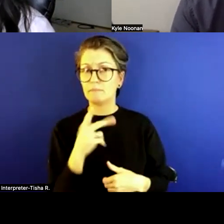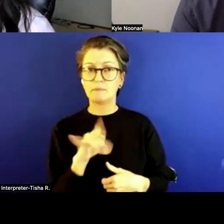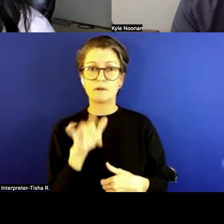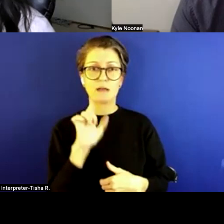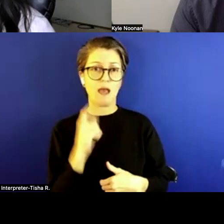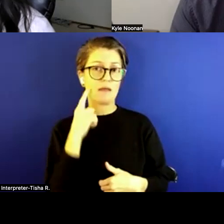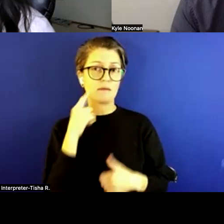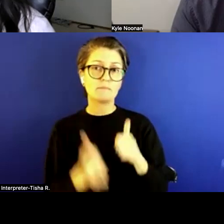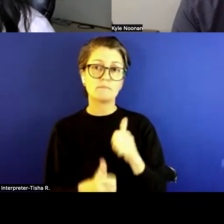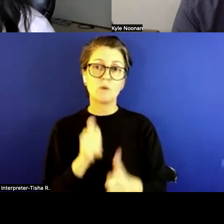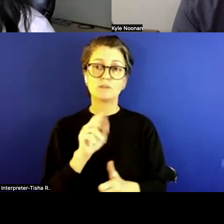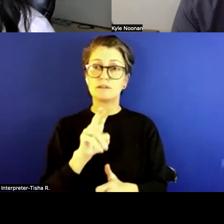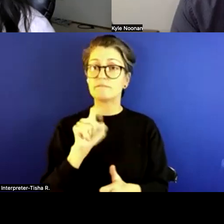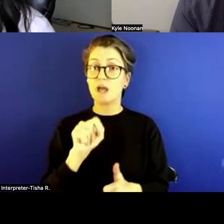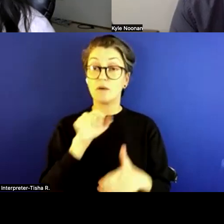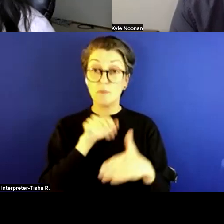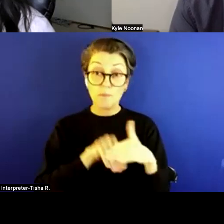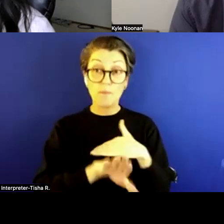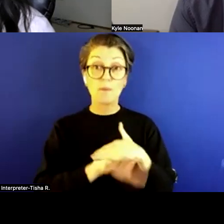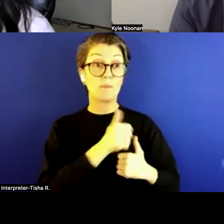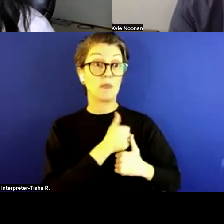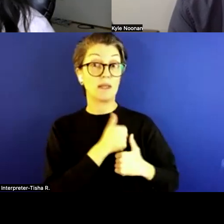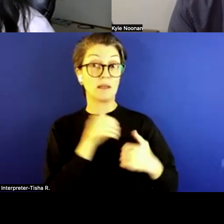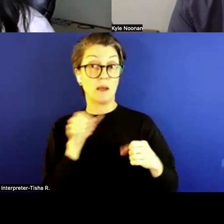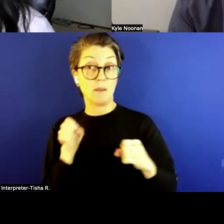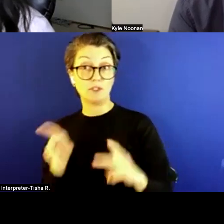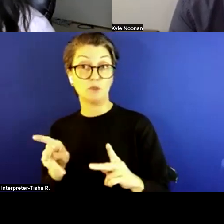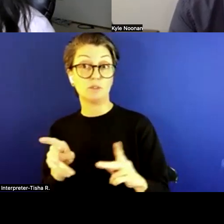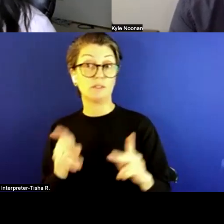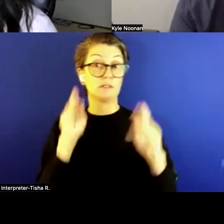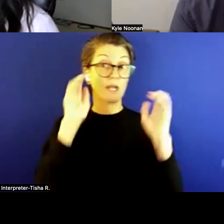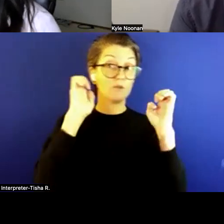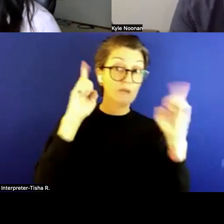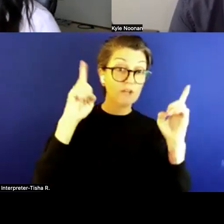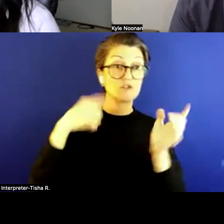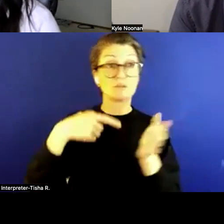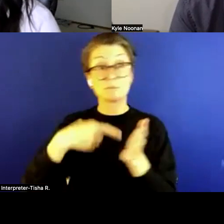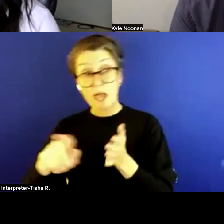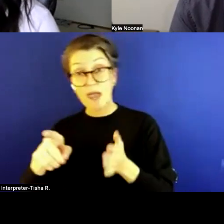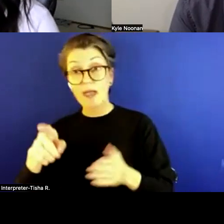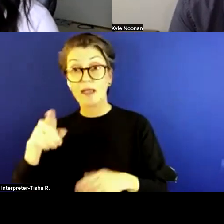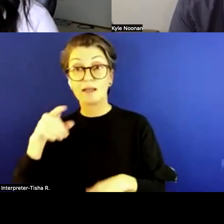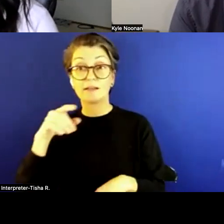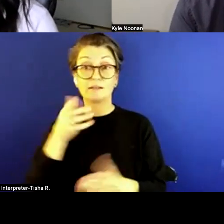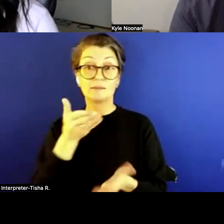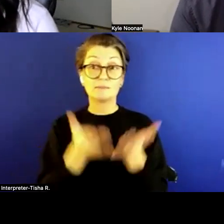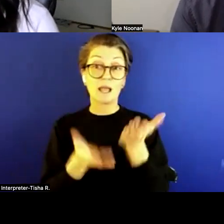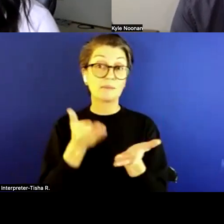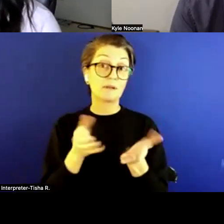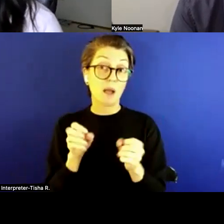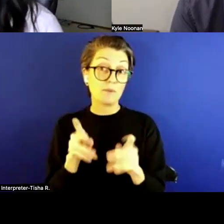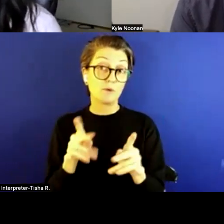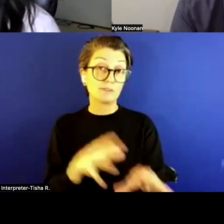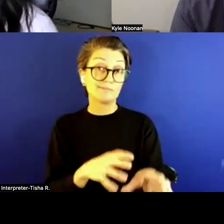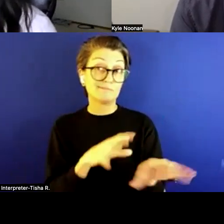these days go into the military because there's an opportunity. There's educational benefits, there's pay benefits, there's maybe just an opportunity to get out of